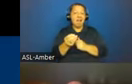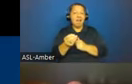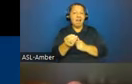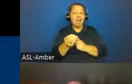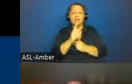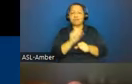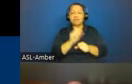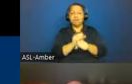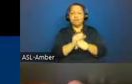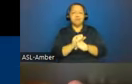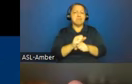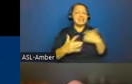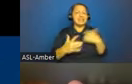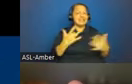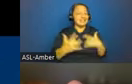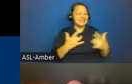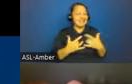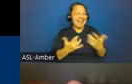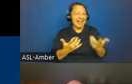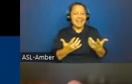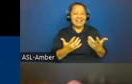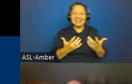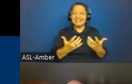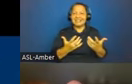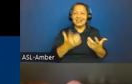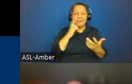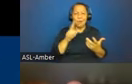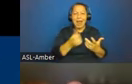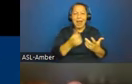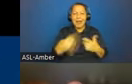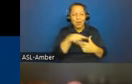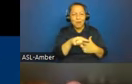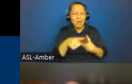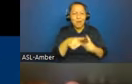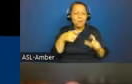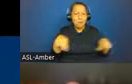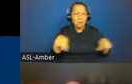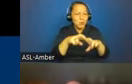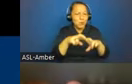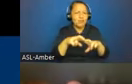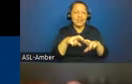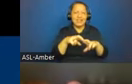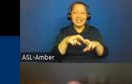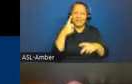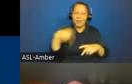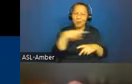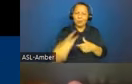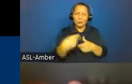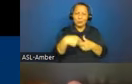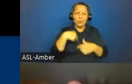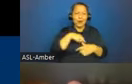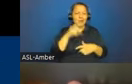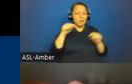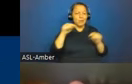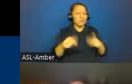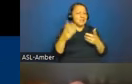very excited, if any of you are in the region, to have people join us for one of our talks, which are